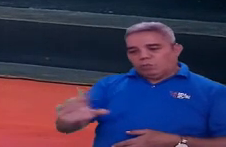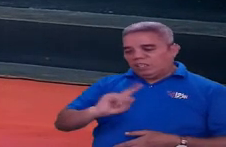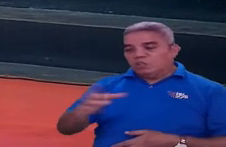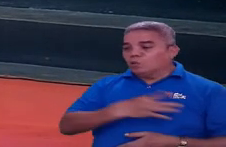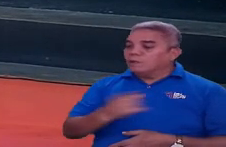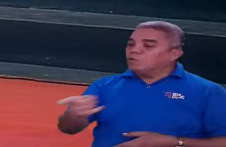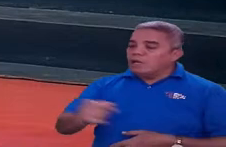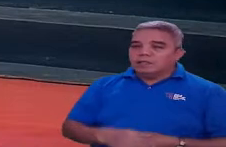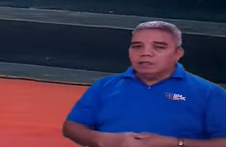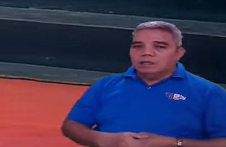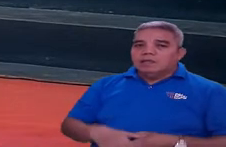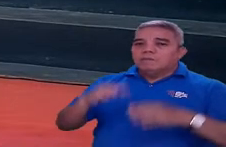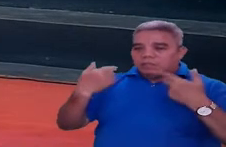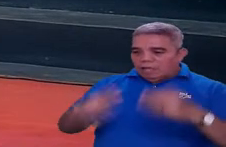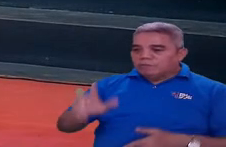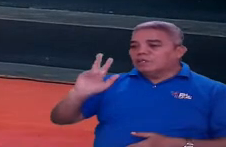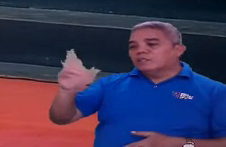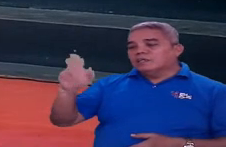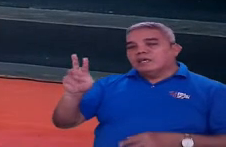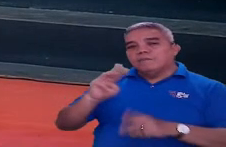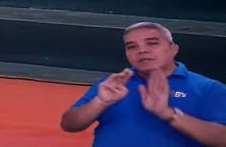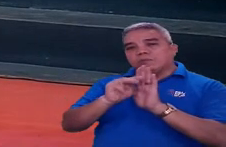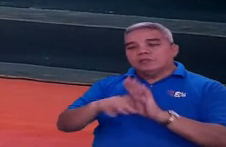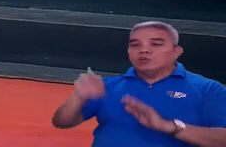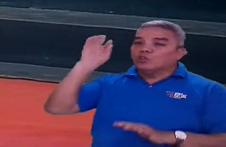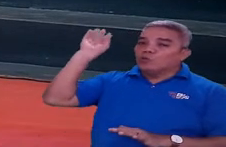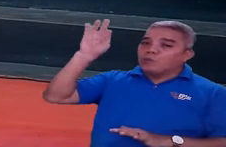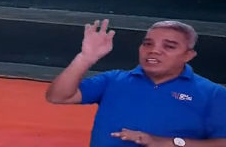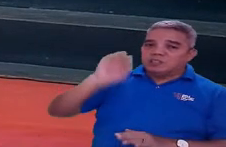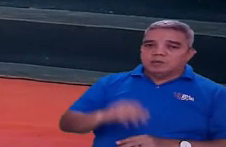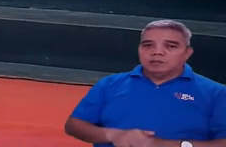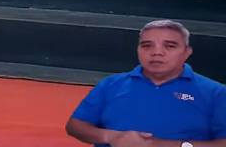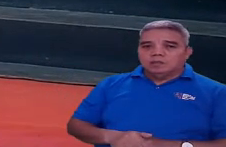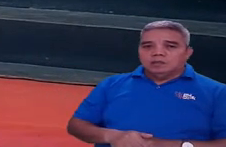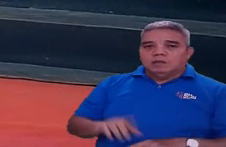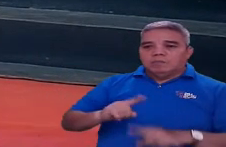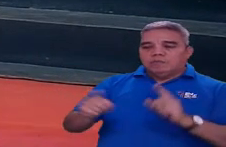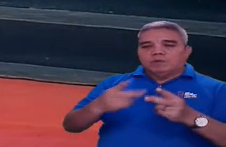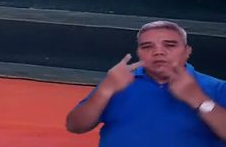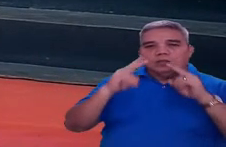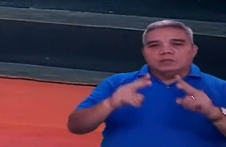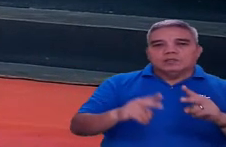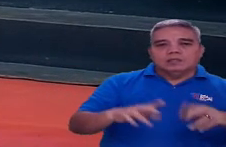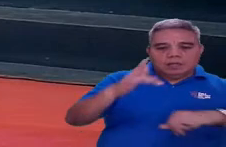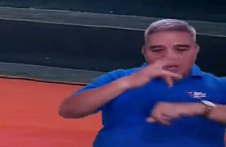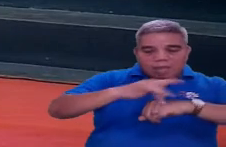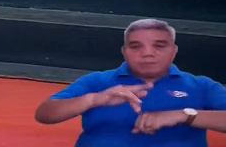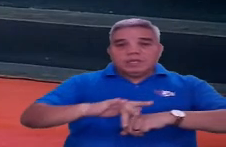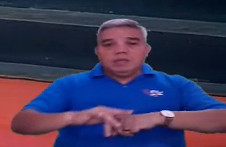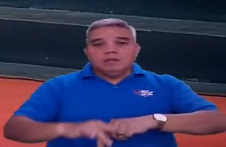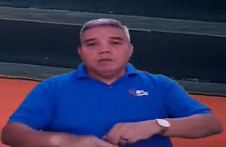as you like. But after 30 minutes, you are going to preach before pews, empty pew.